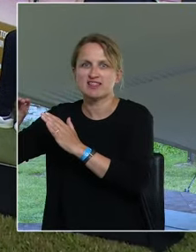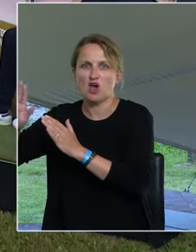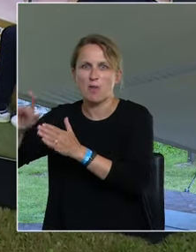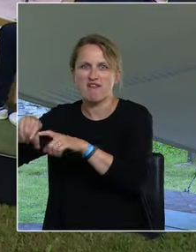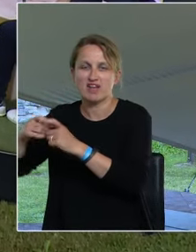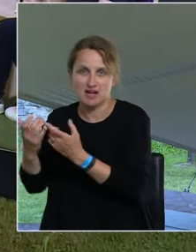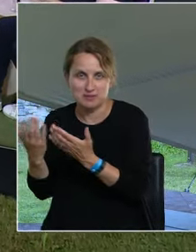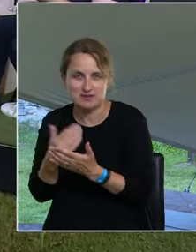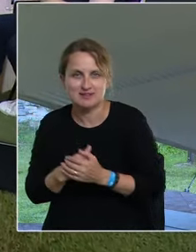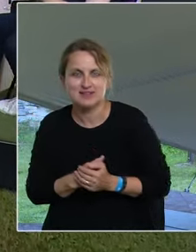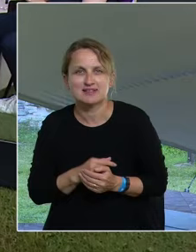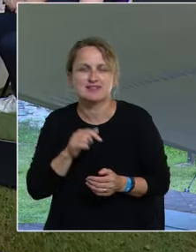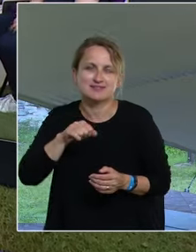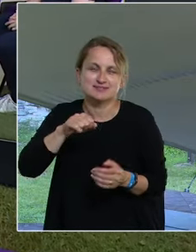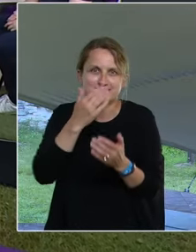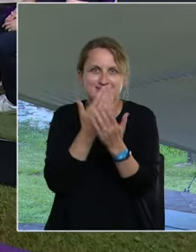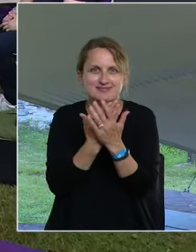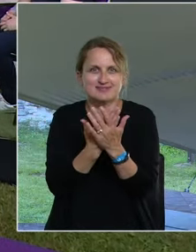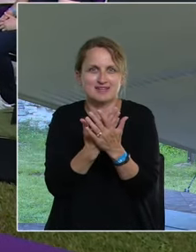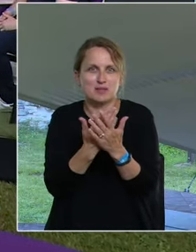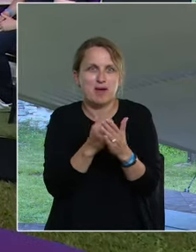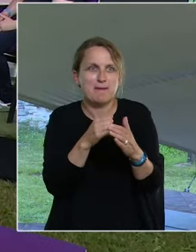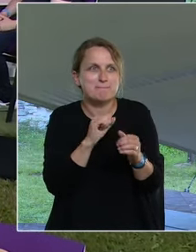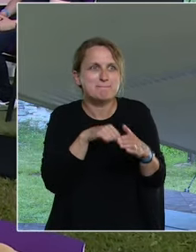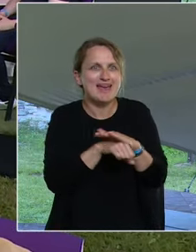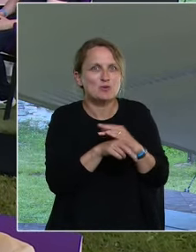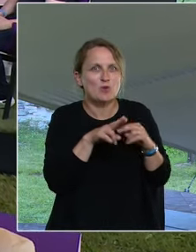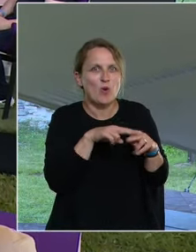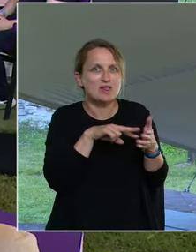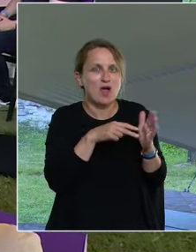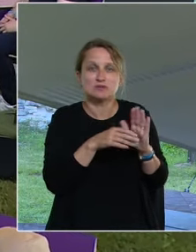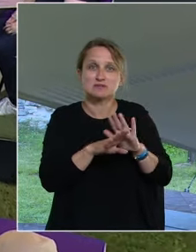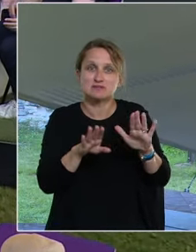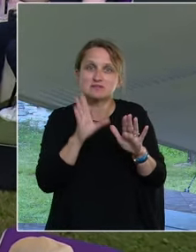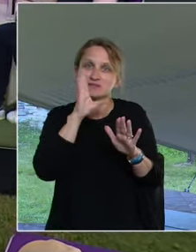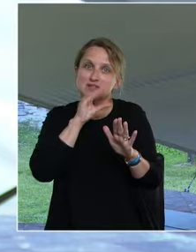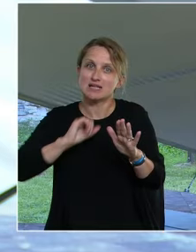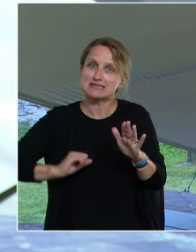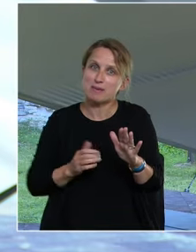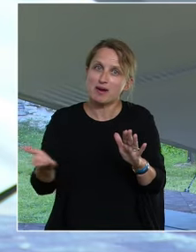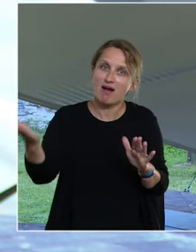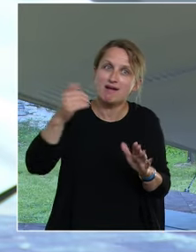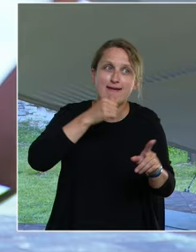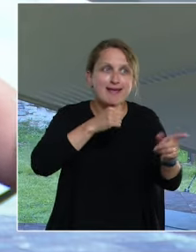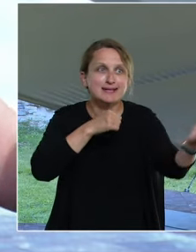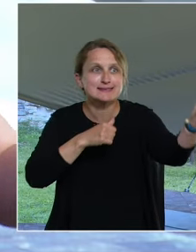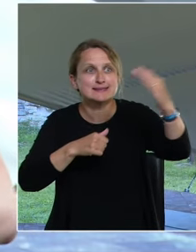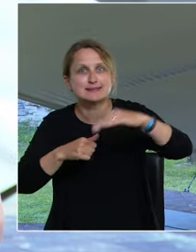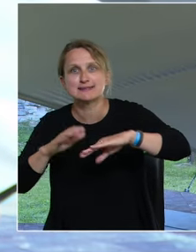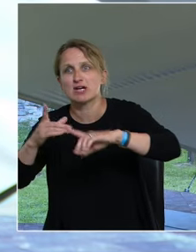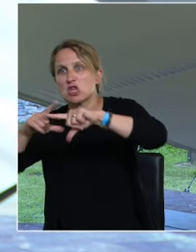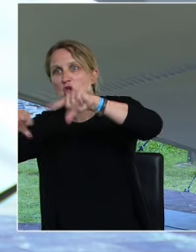comes to mind. You know, they sits in these sort of hidden spaces. But if you could invite your friends over from Estonia, from Tokyo,